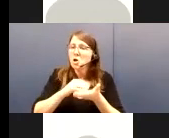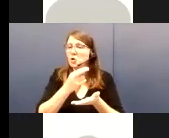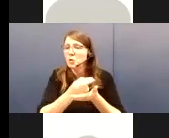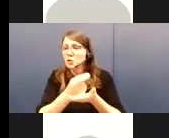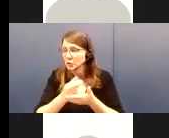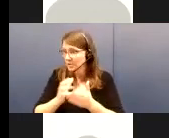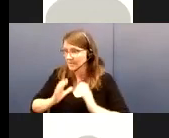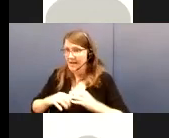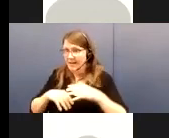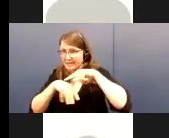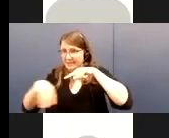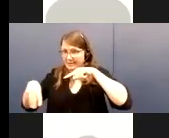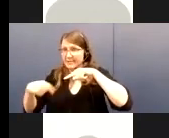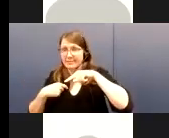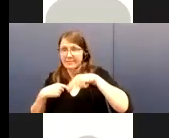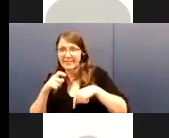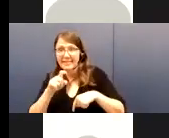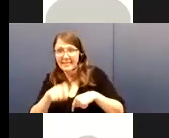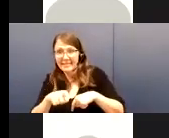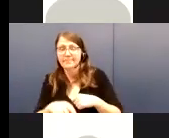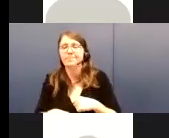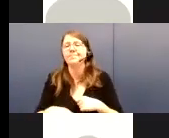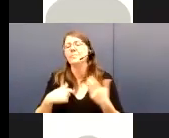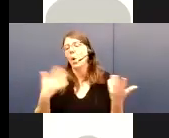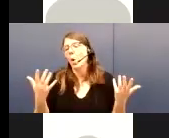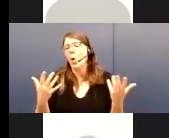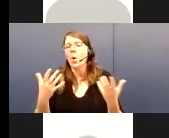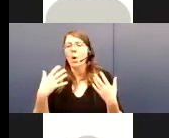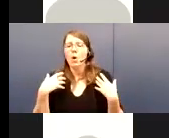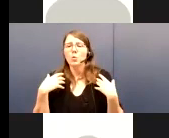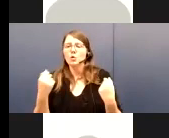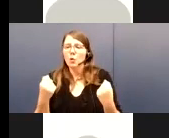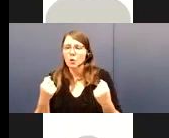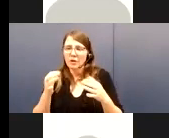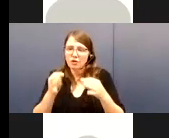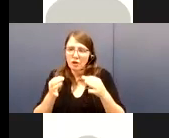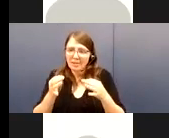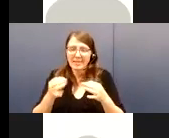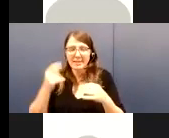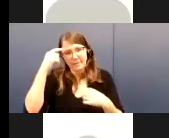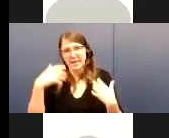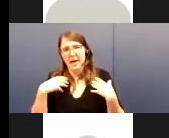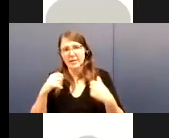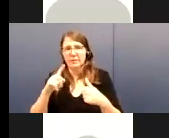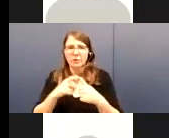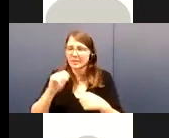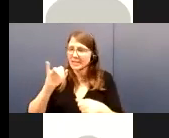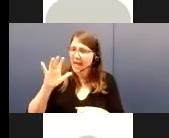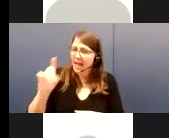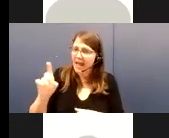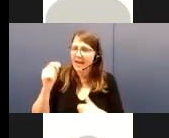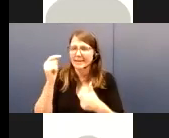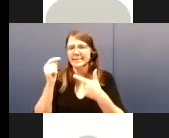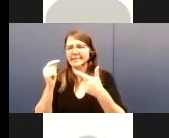I know wills and estate law, restorative justice, mental health, first aid, workplace. So it's a lot of interesting